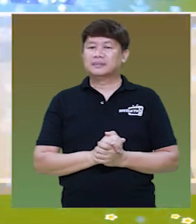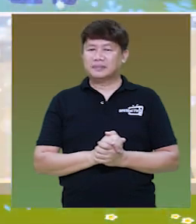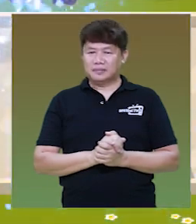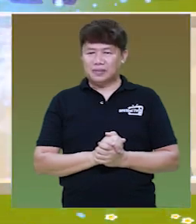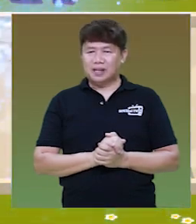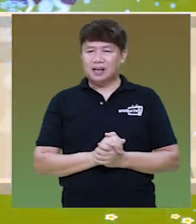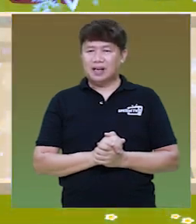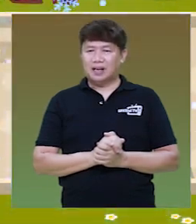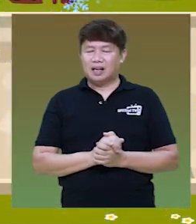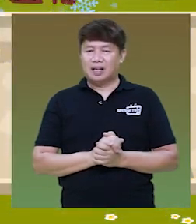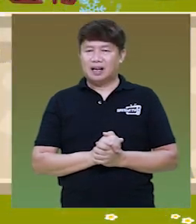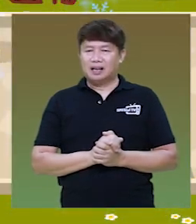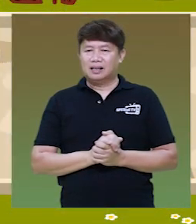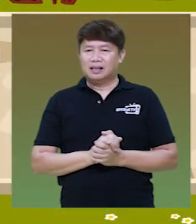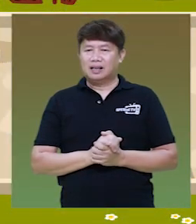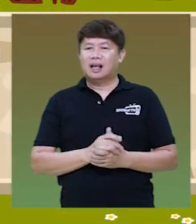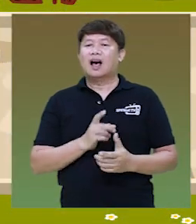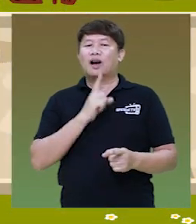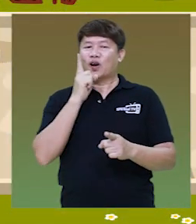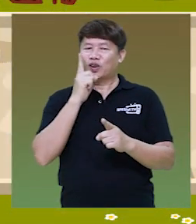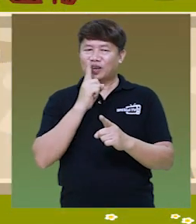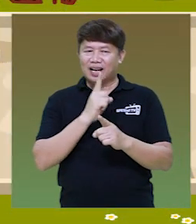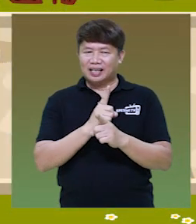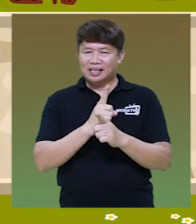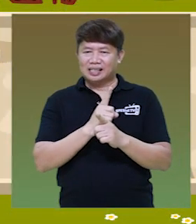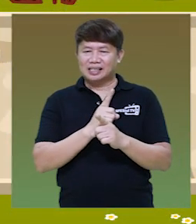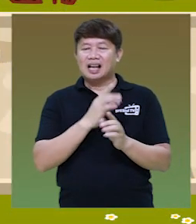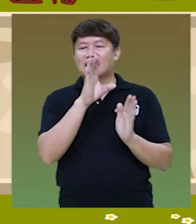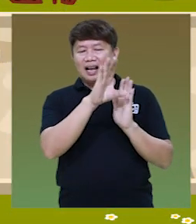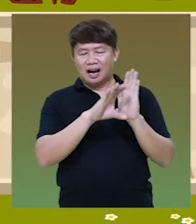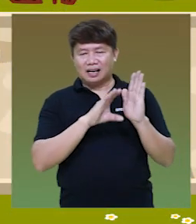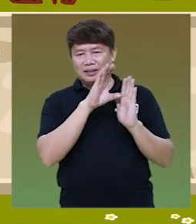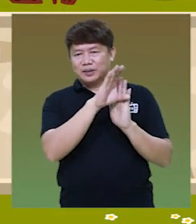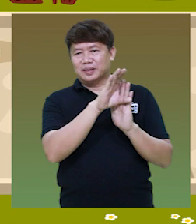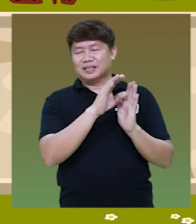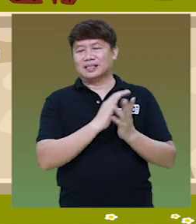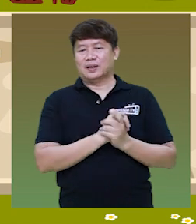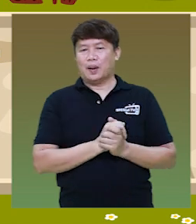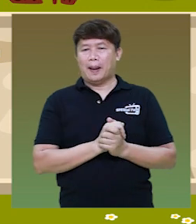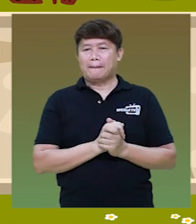Hooray! The correct element is characters.